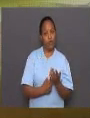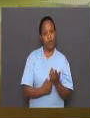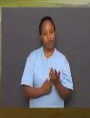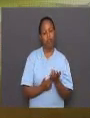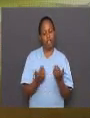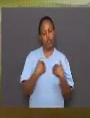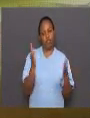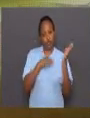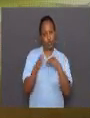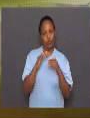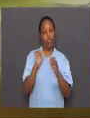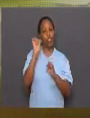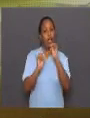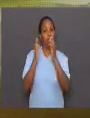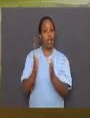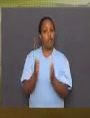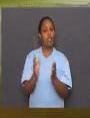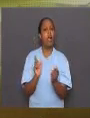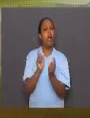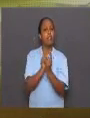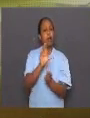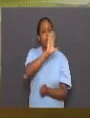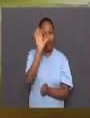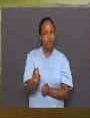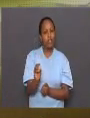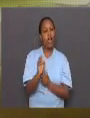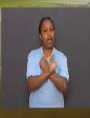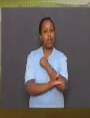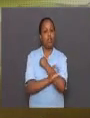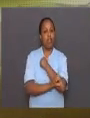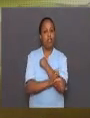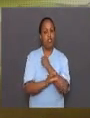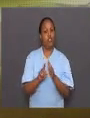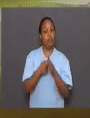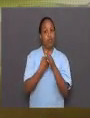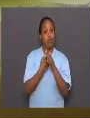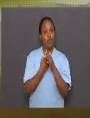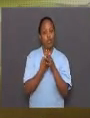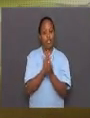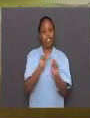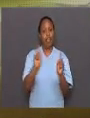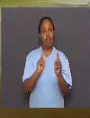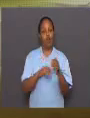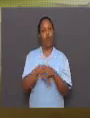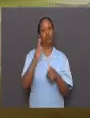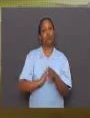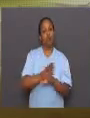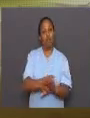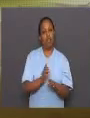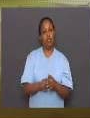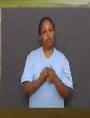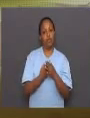problems historically facing African states since independence, so that we can